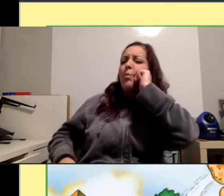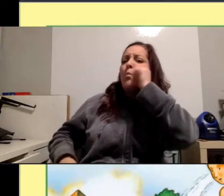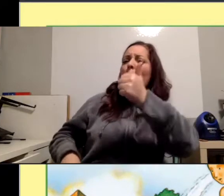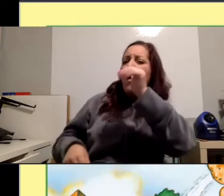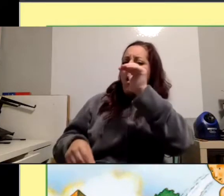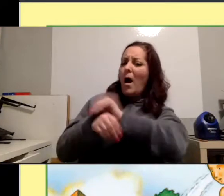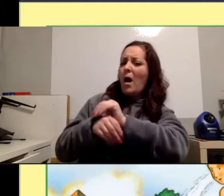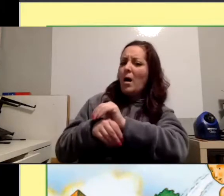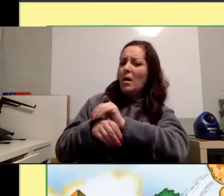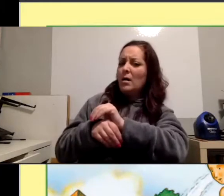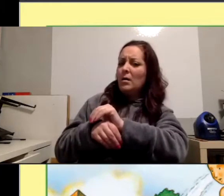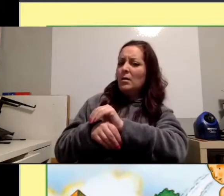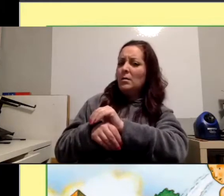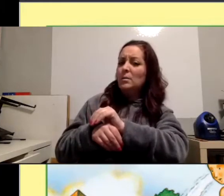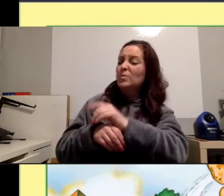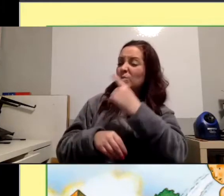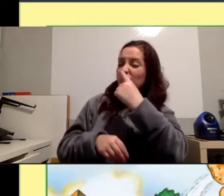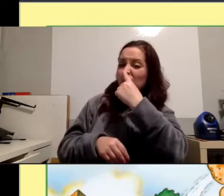I'll return tomorrow evening.